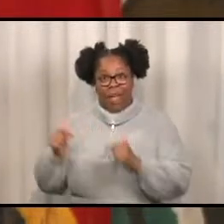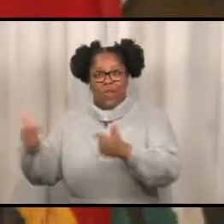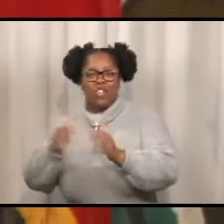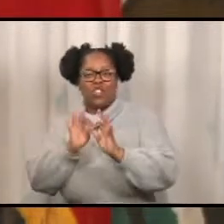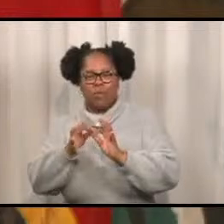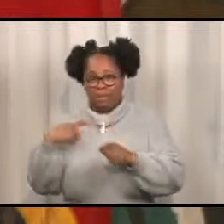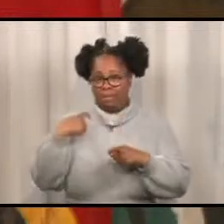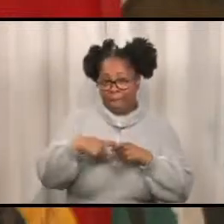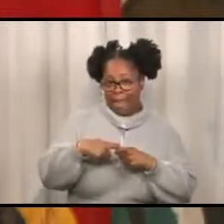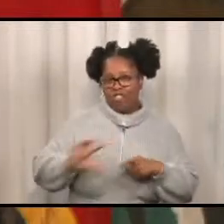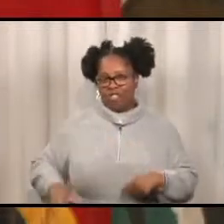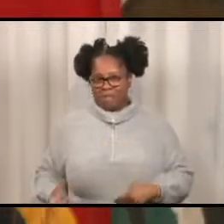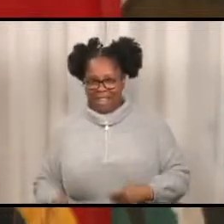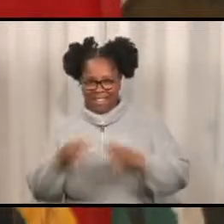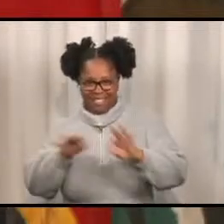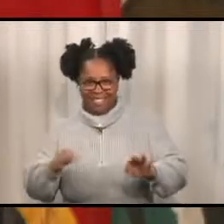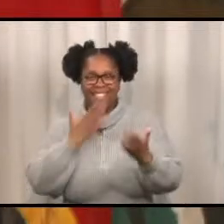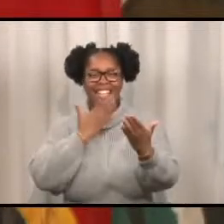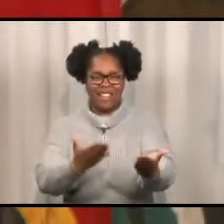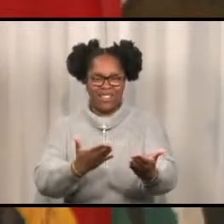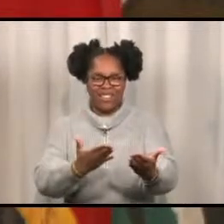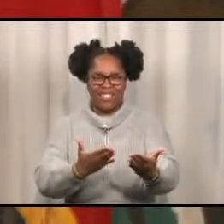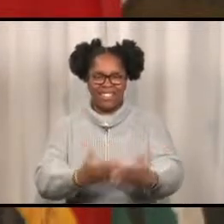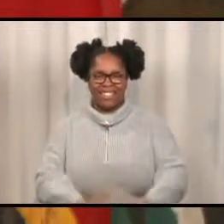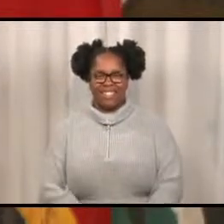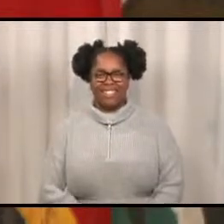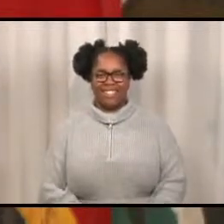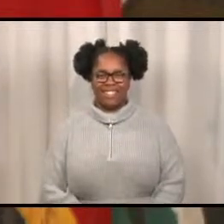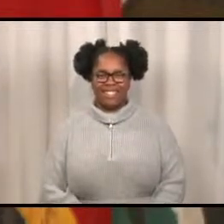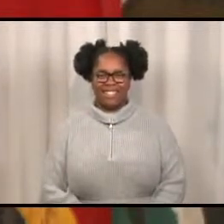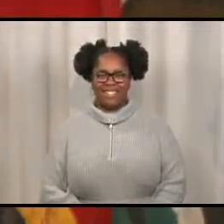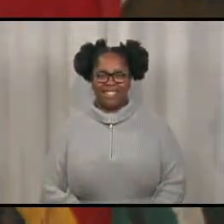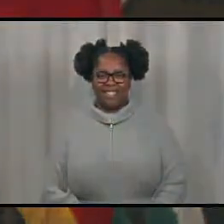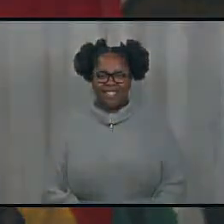interpretation in Spanish and in Khmer. Thank you.